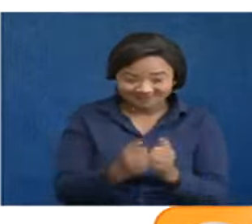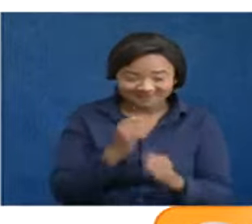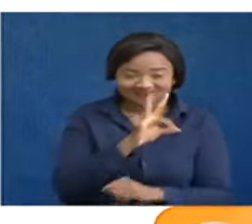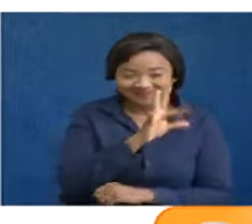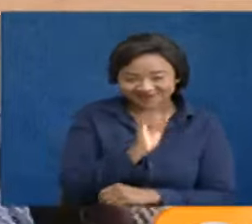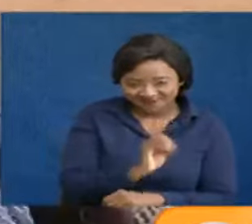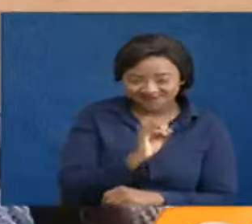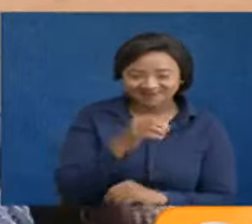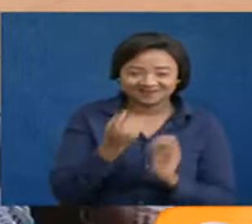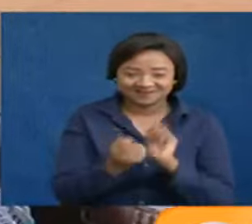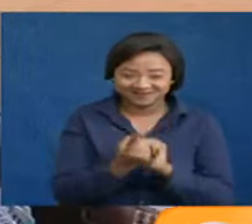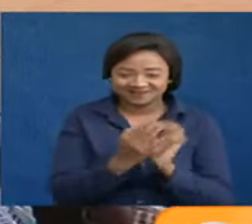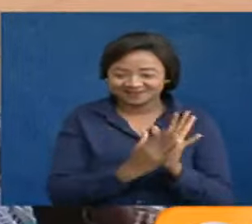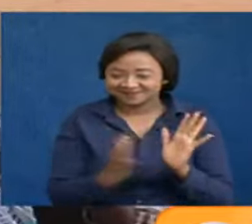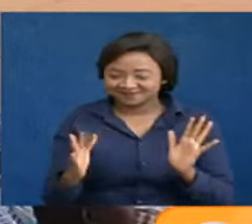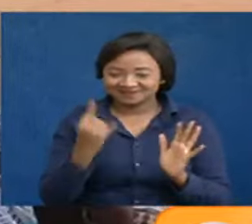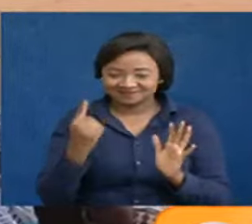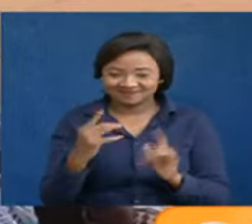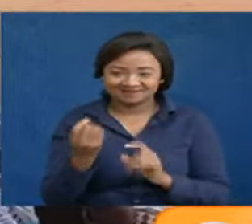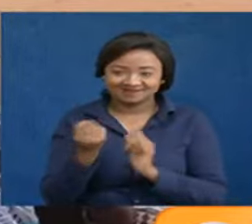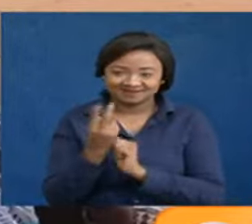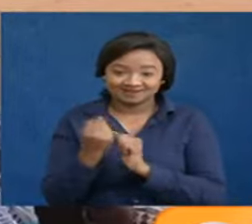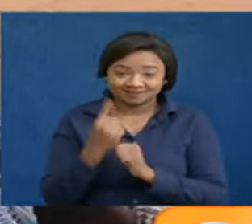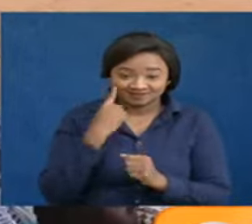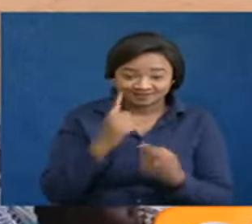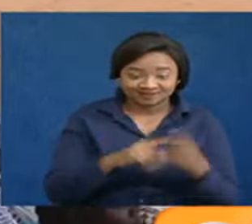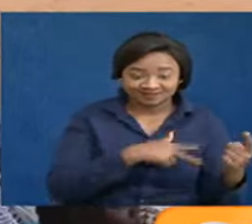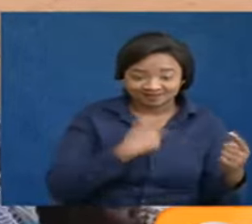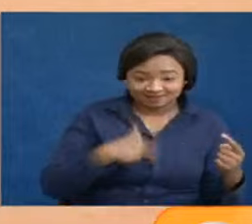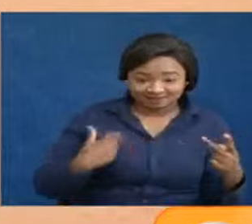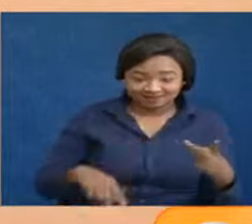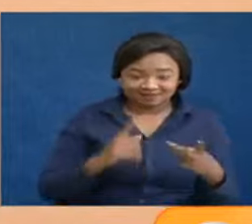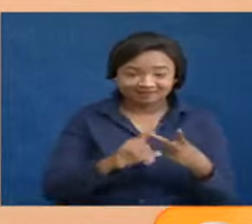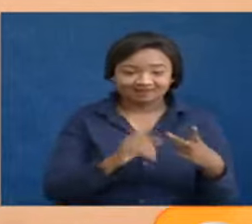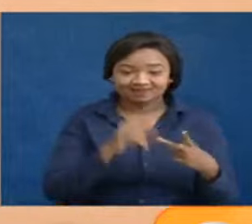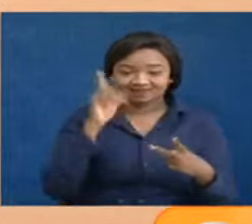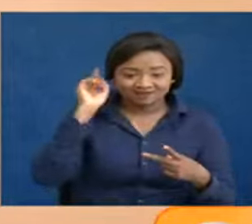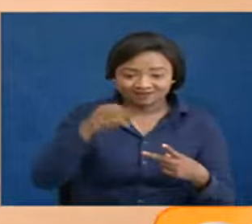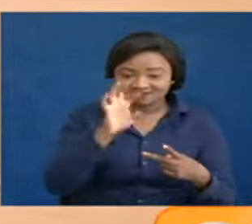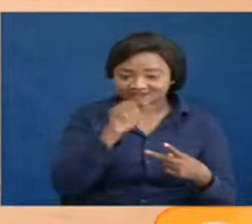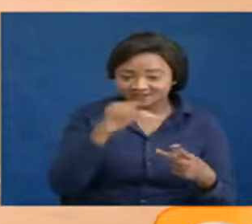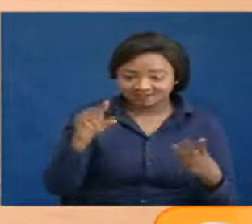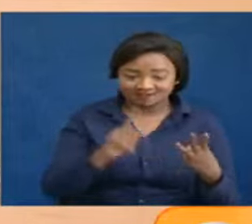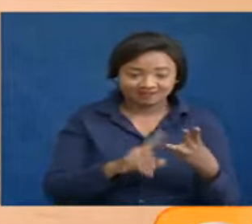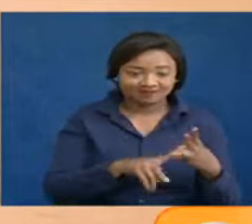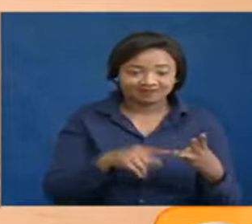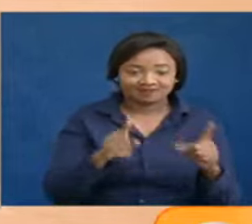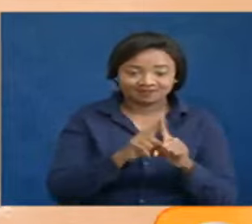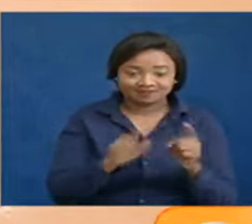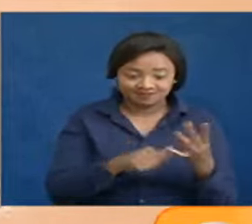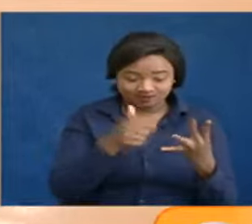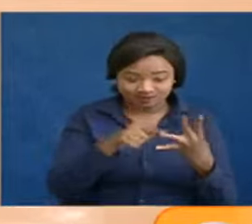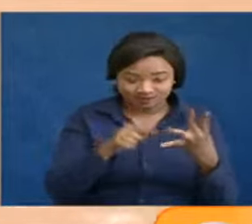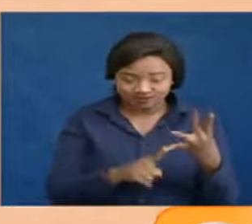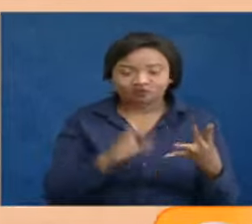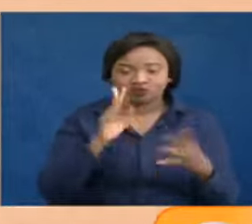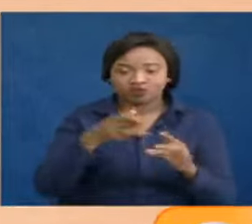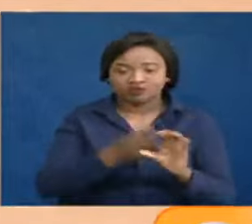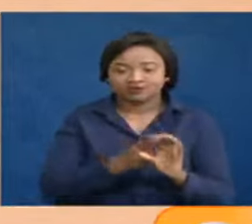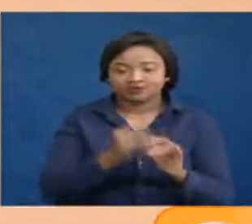1st of December 2024 will see Denmark FC, Lesium FC, Black Eagles and Dumna FC jostle for a chance to play